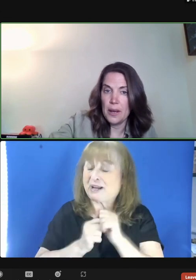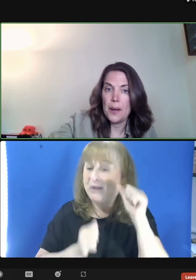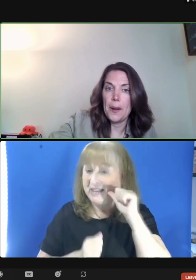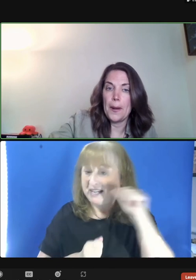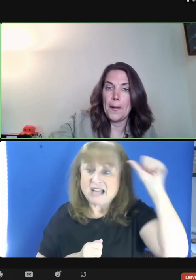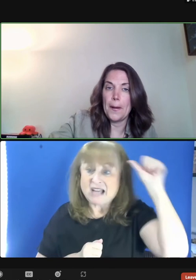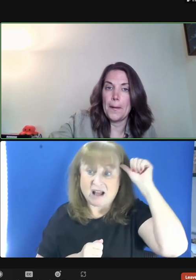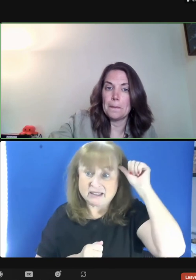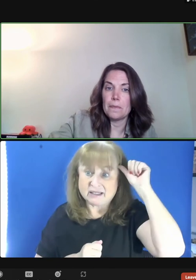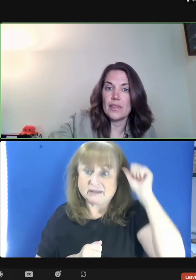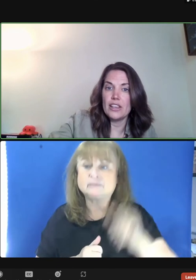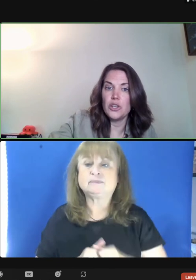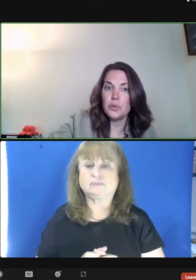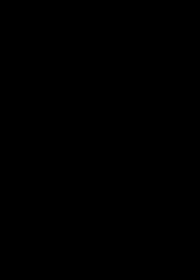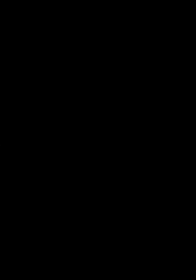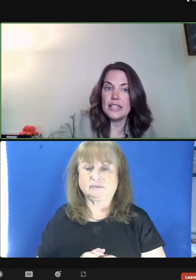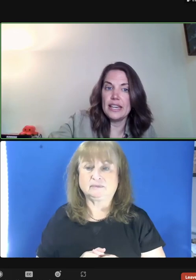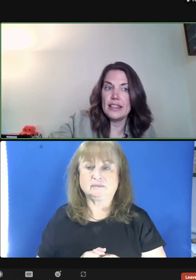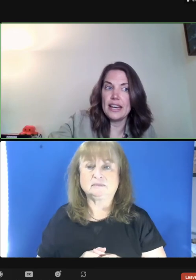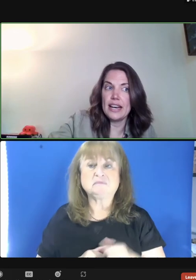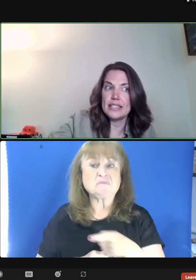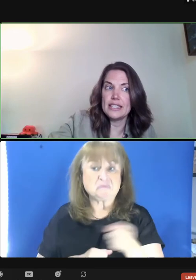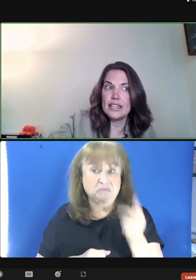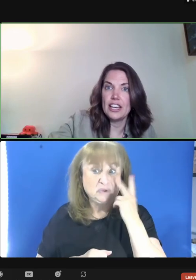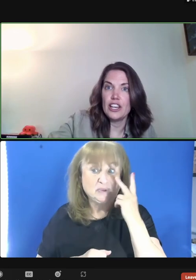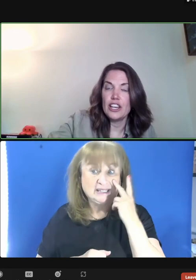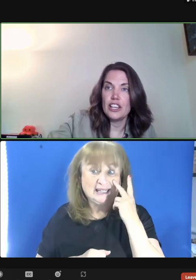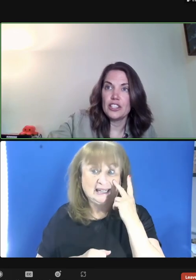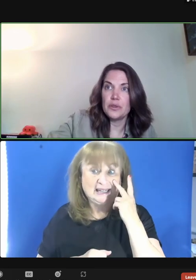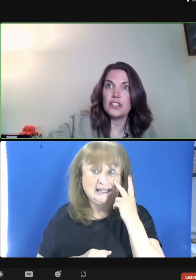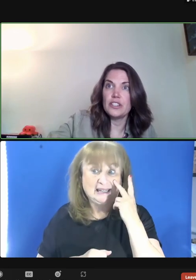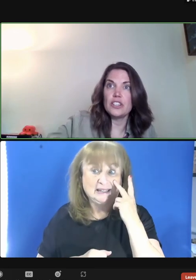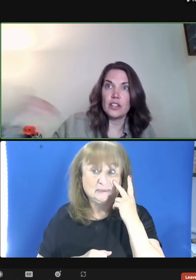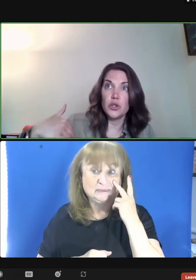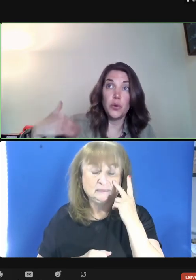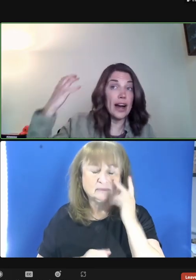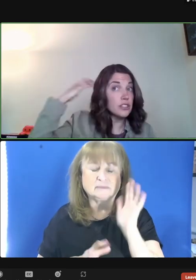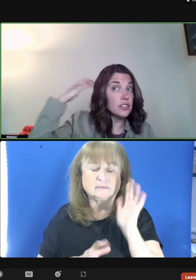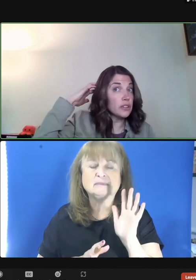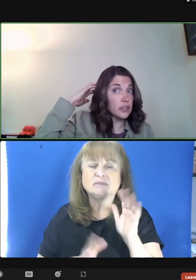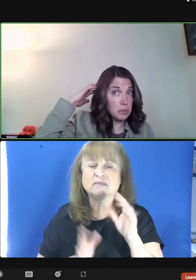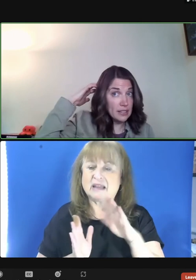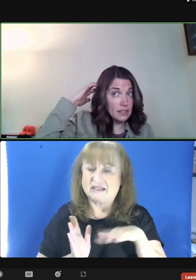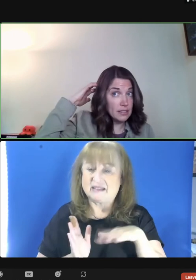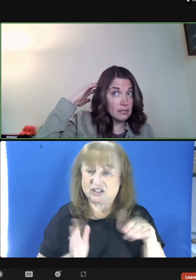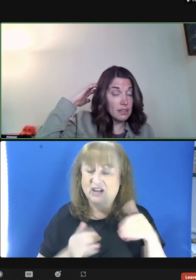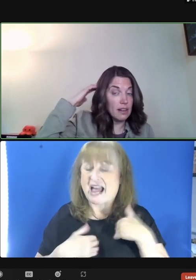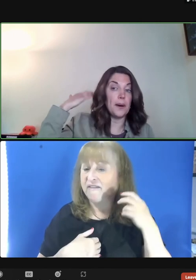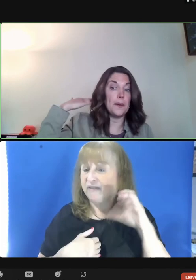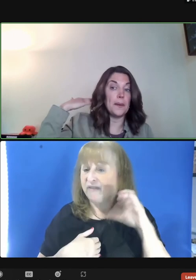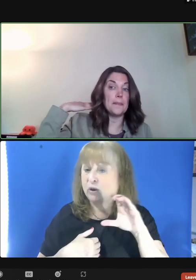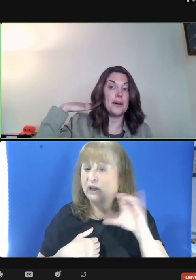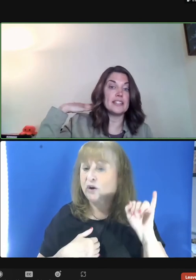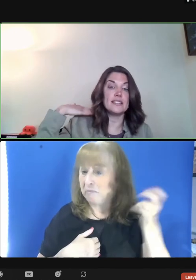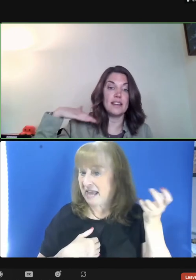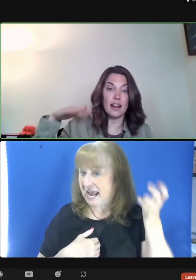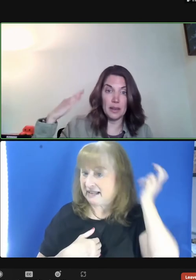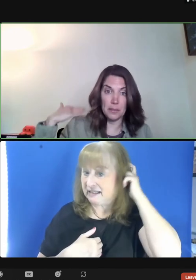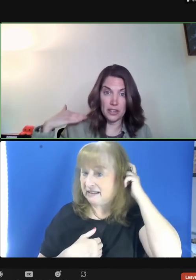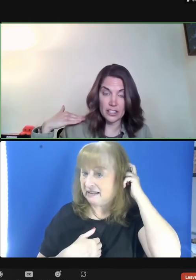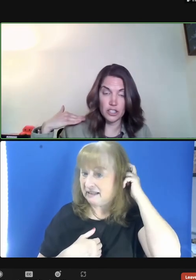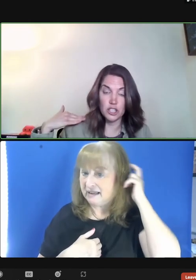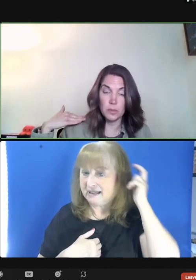adult. And you will see that, so this is a child who has cochlear implants,